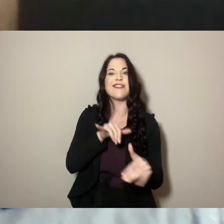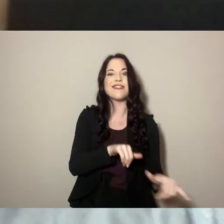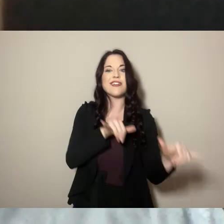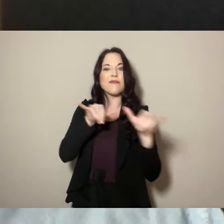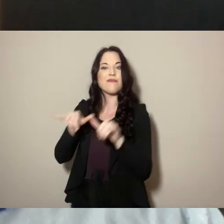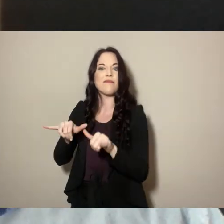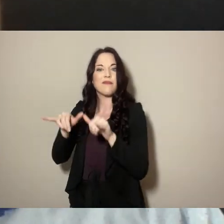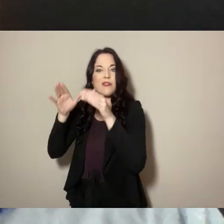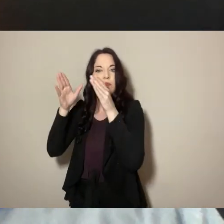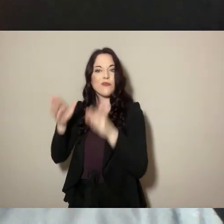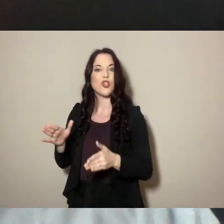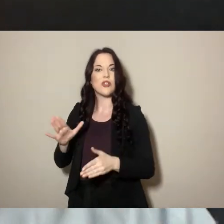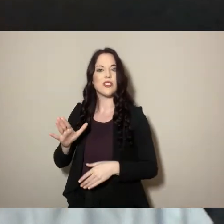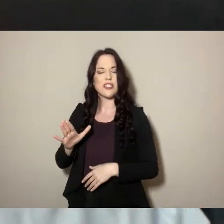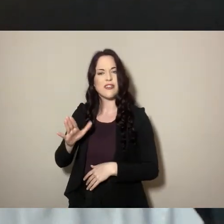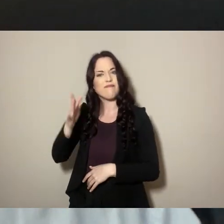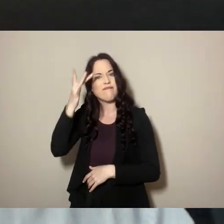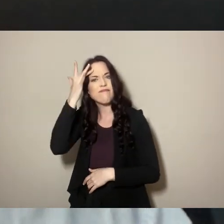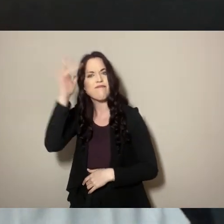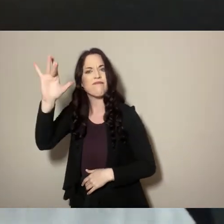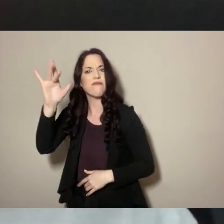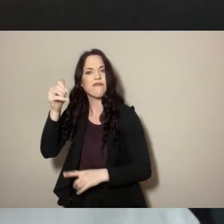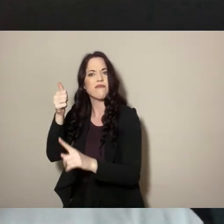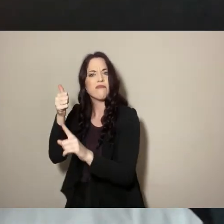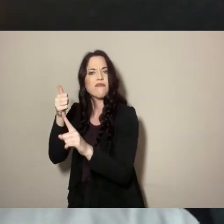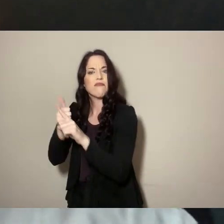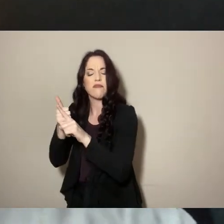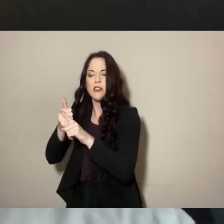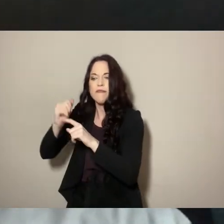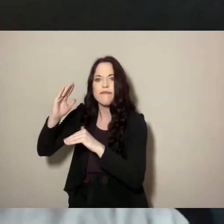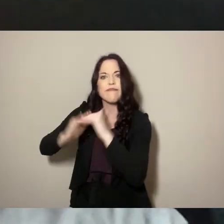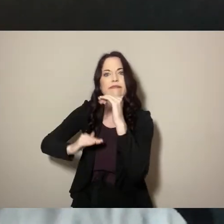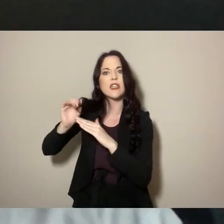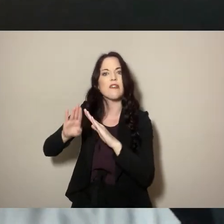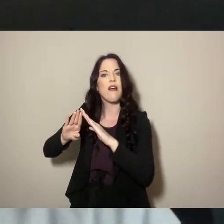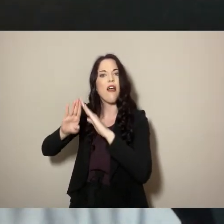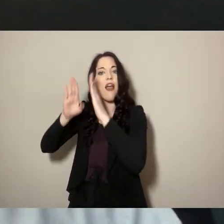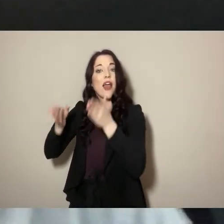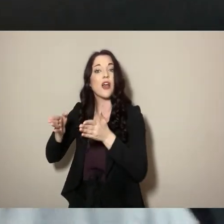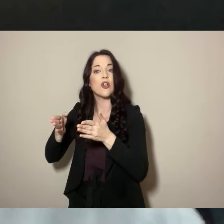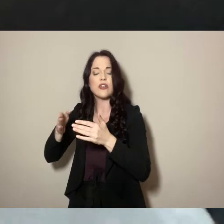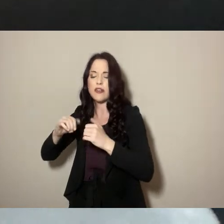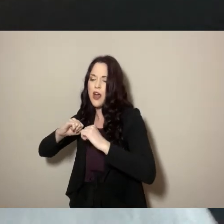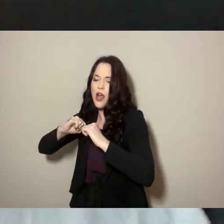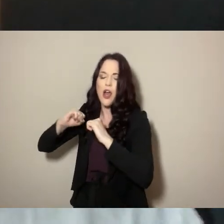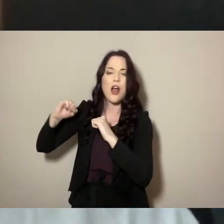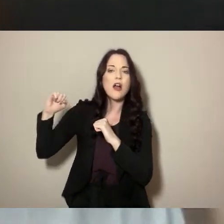house on rock. When the rainy season sets in, the